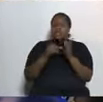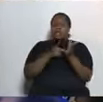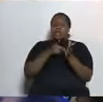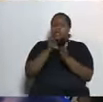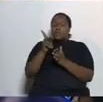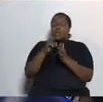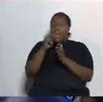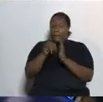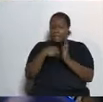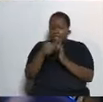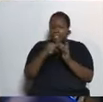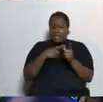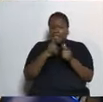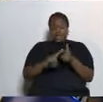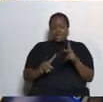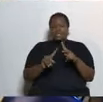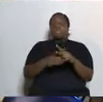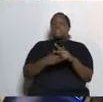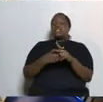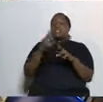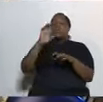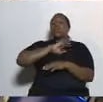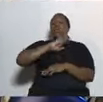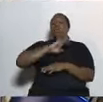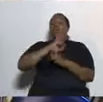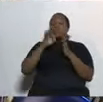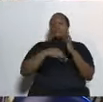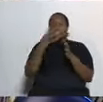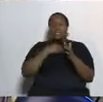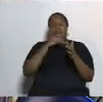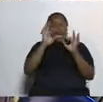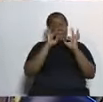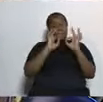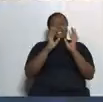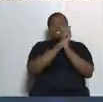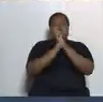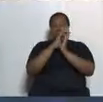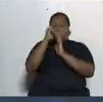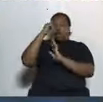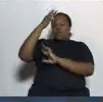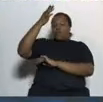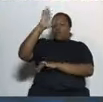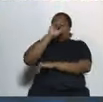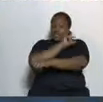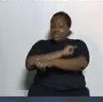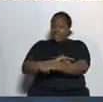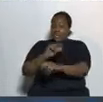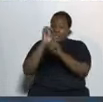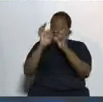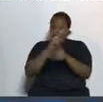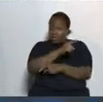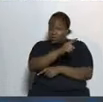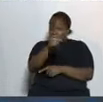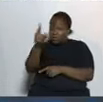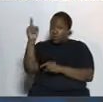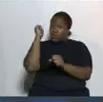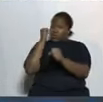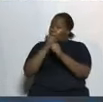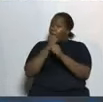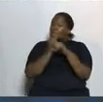started his own factory. And it's just an amazing story of God's grace. If you are working on